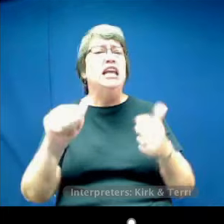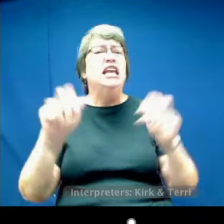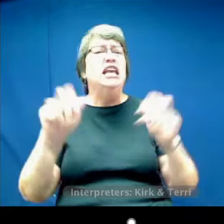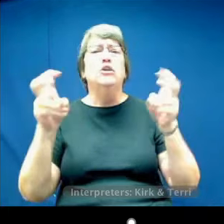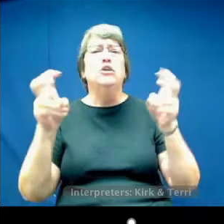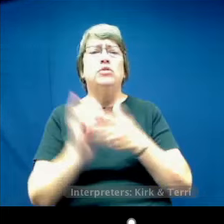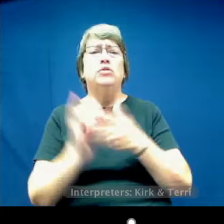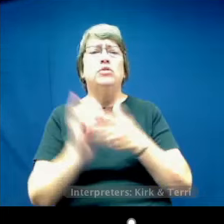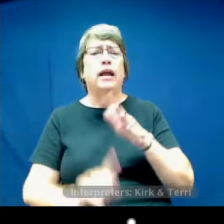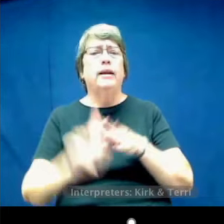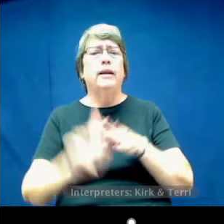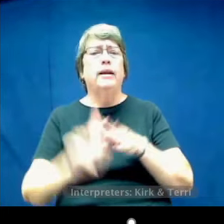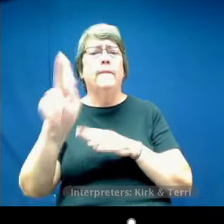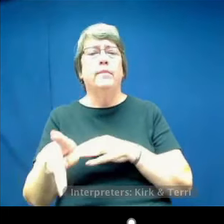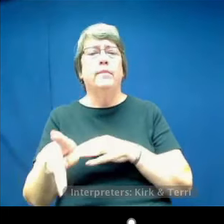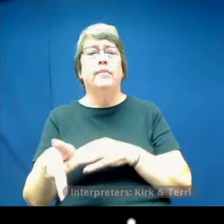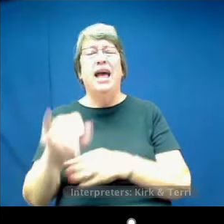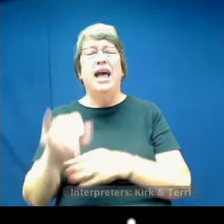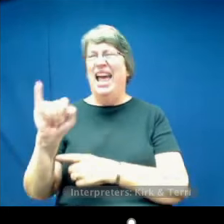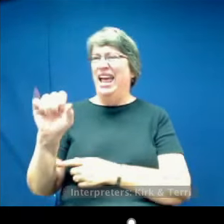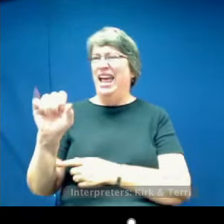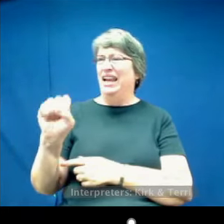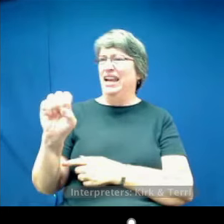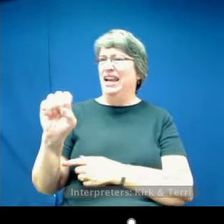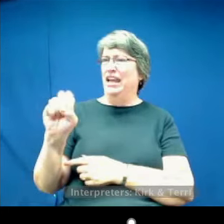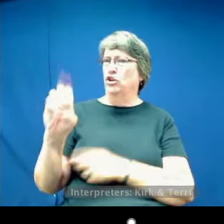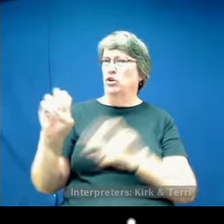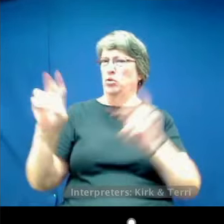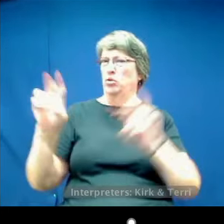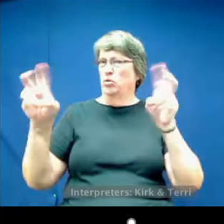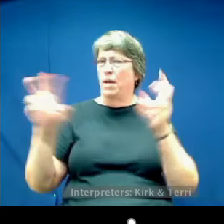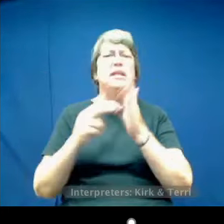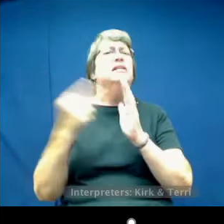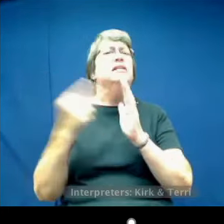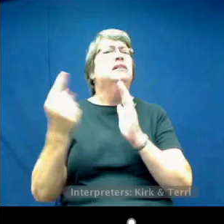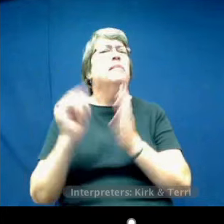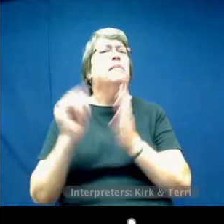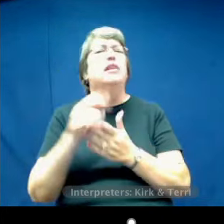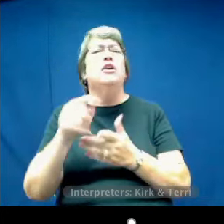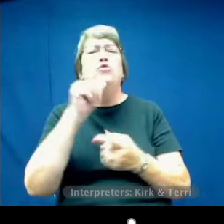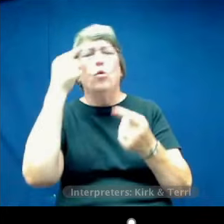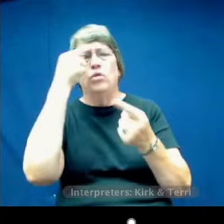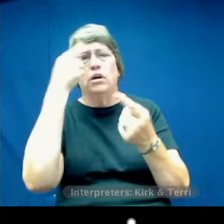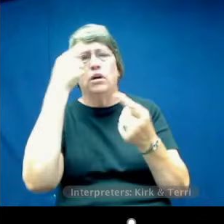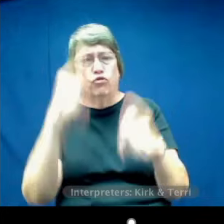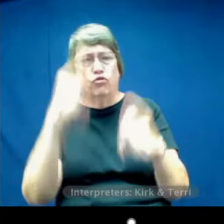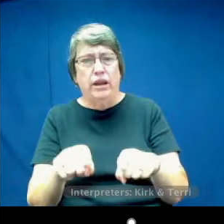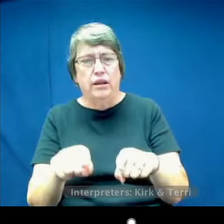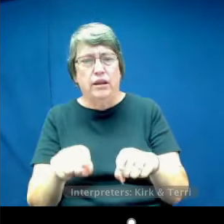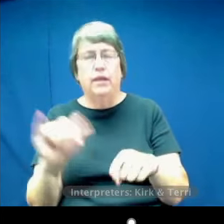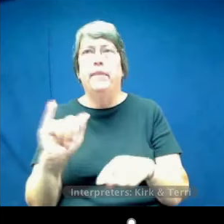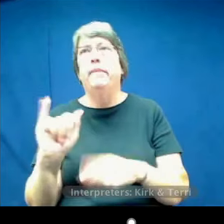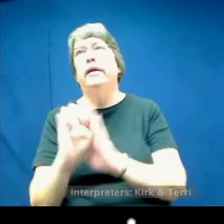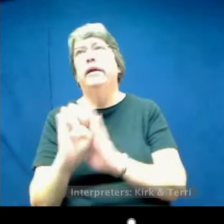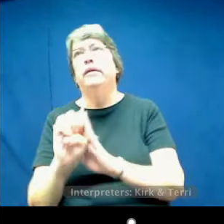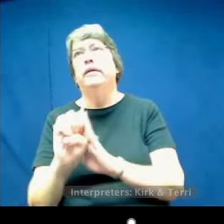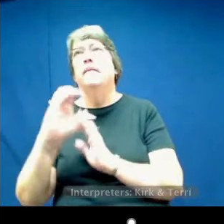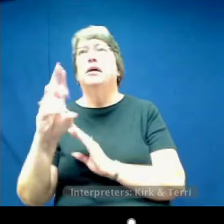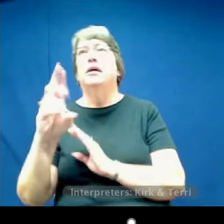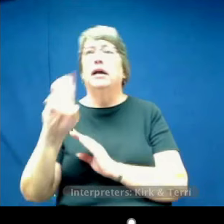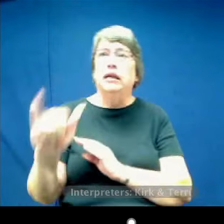issue is something that you don't agree on, so it might be custody, child support,